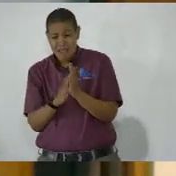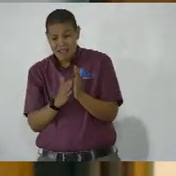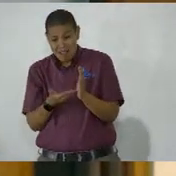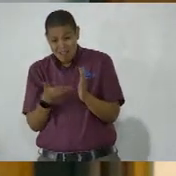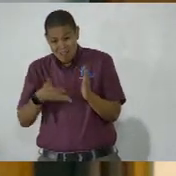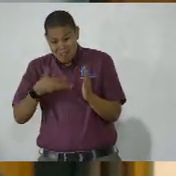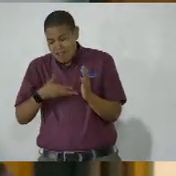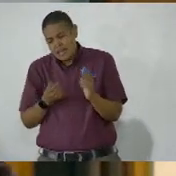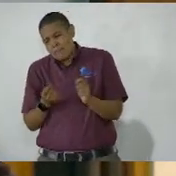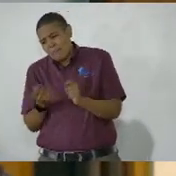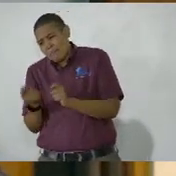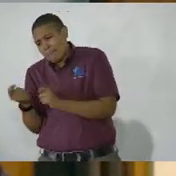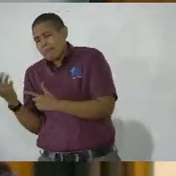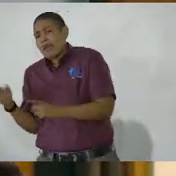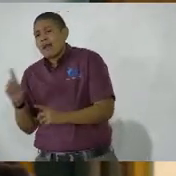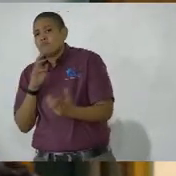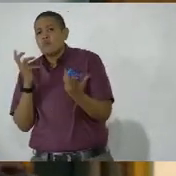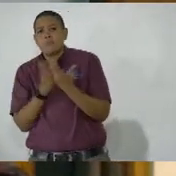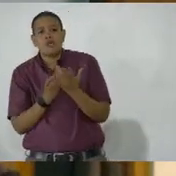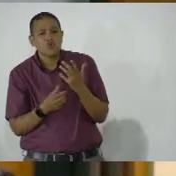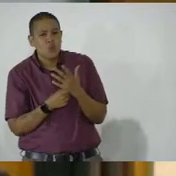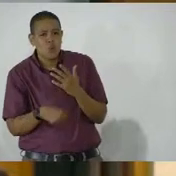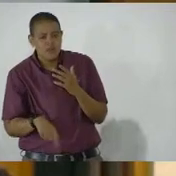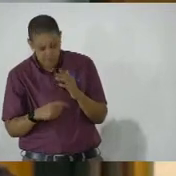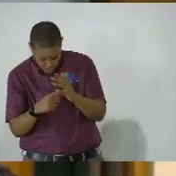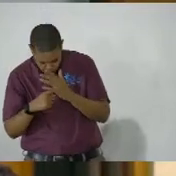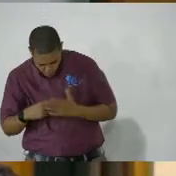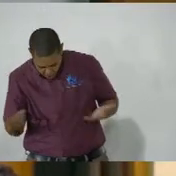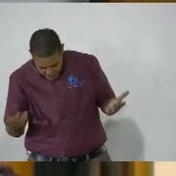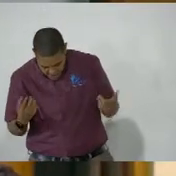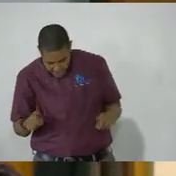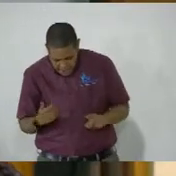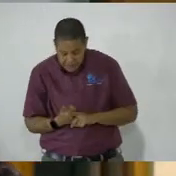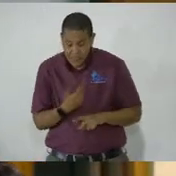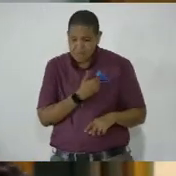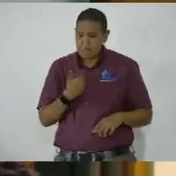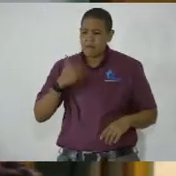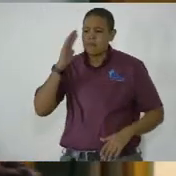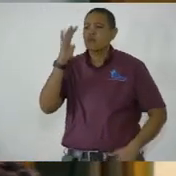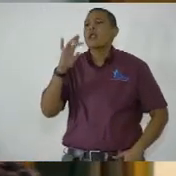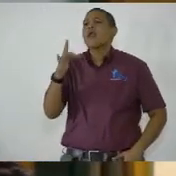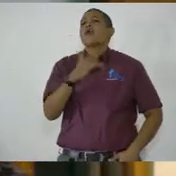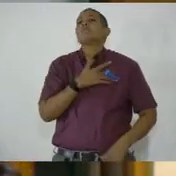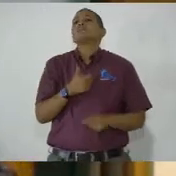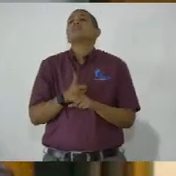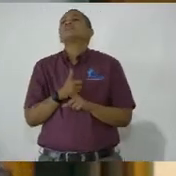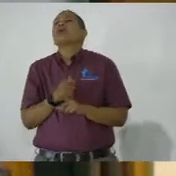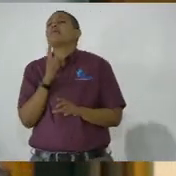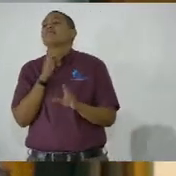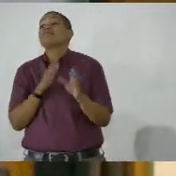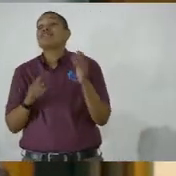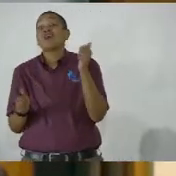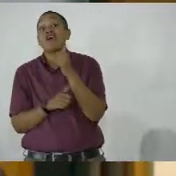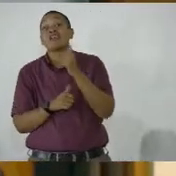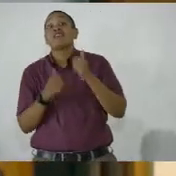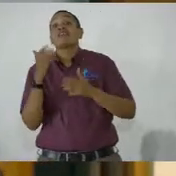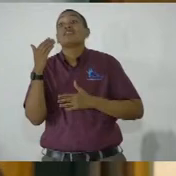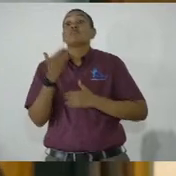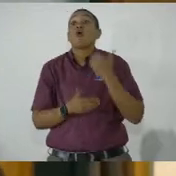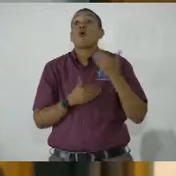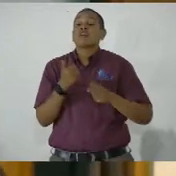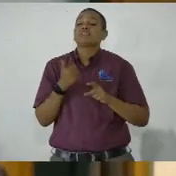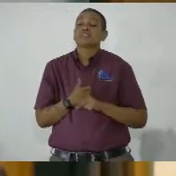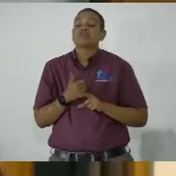for those who meet the qualifying requirements. Members will appreciate that the principle underlying the process is